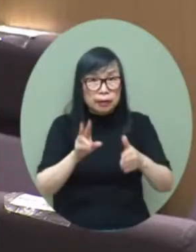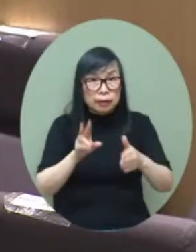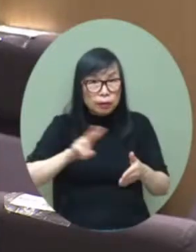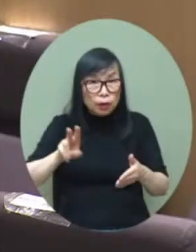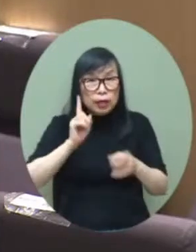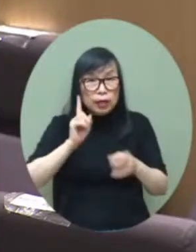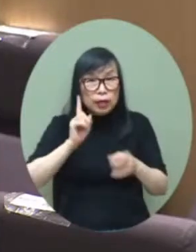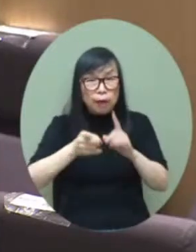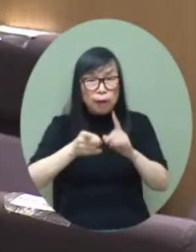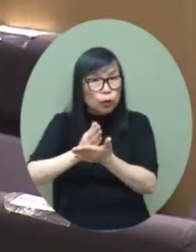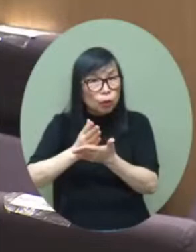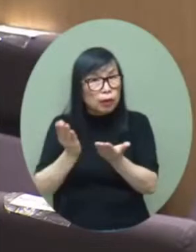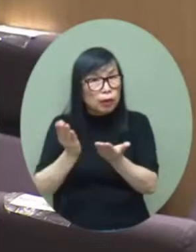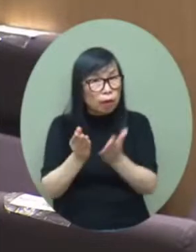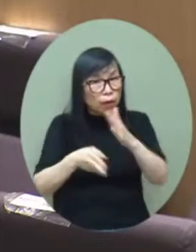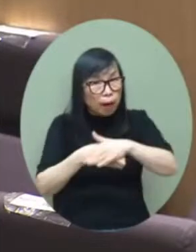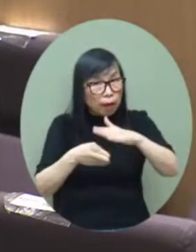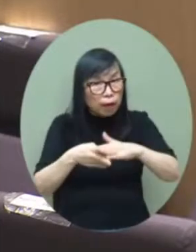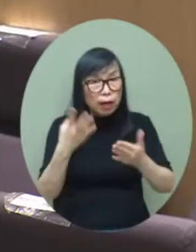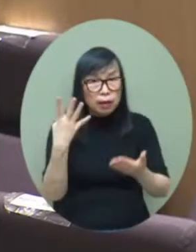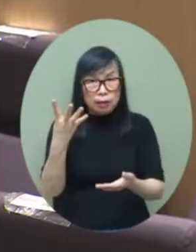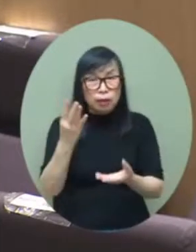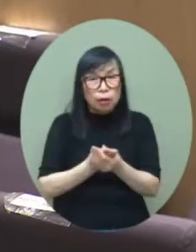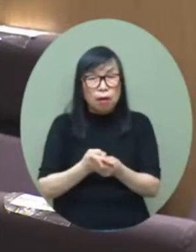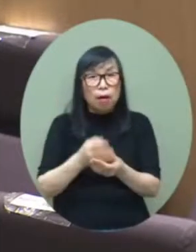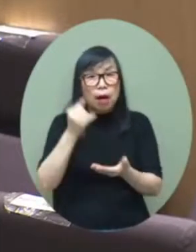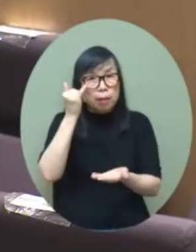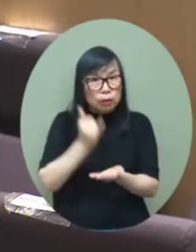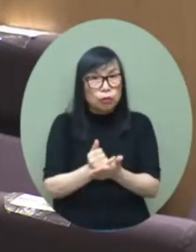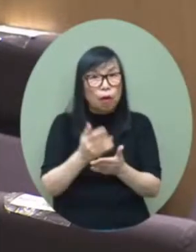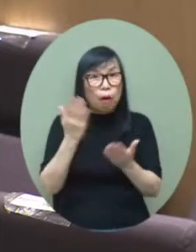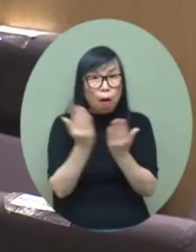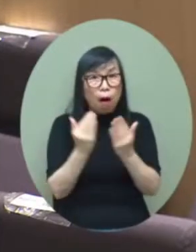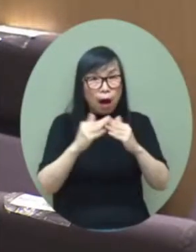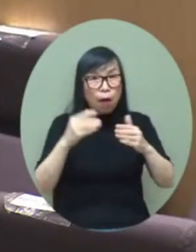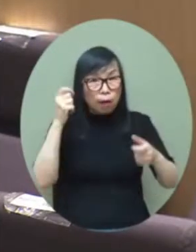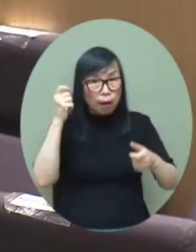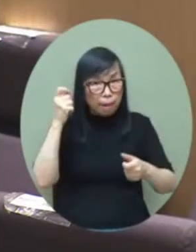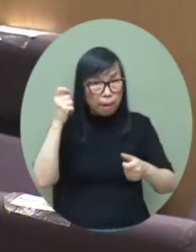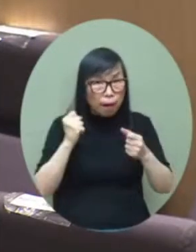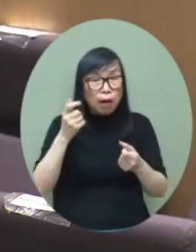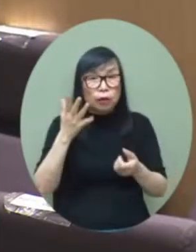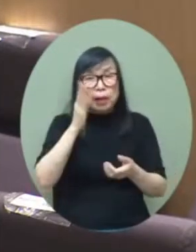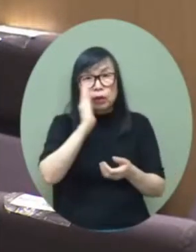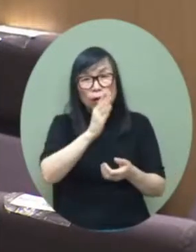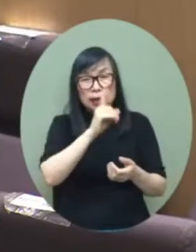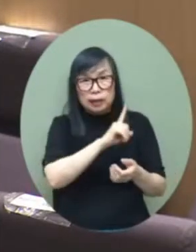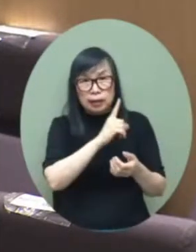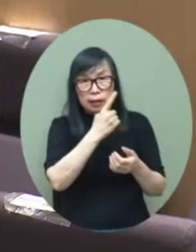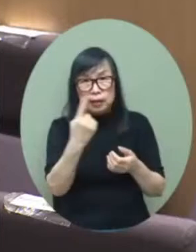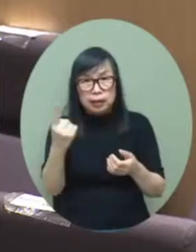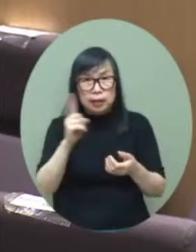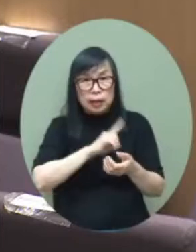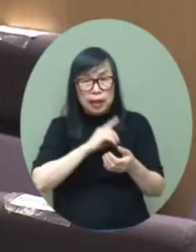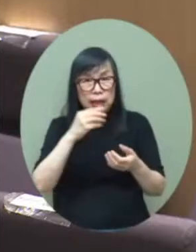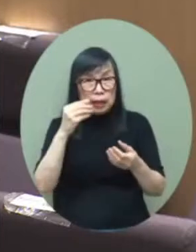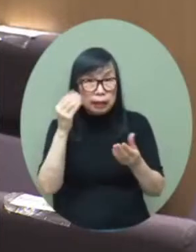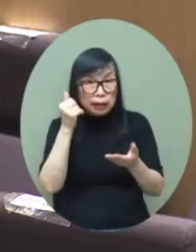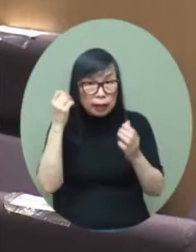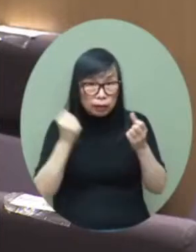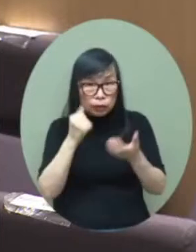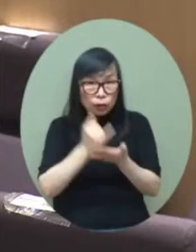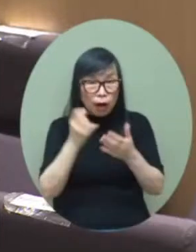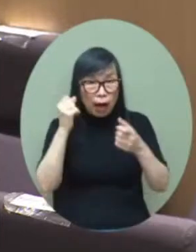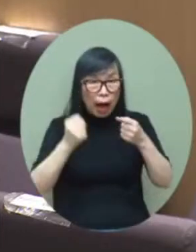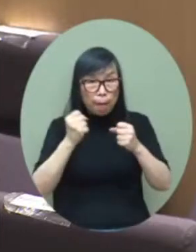are they from the same class or different classes? For these 4 cases, do they take the same school bus or